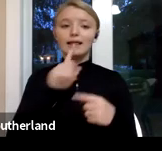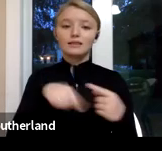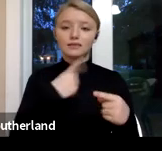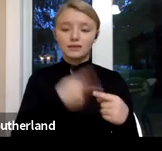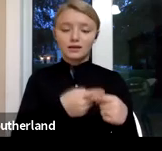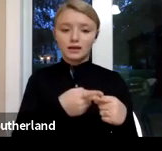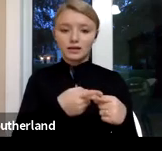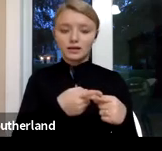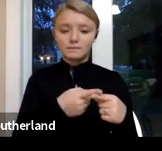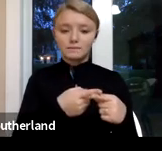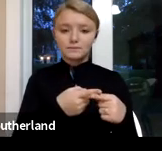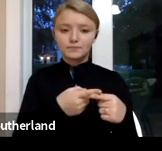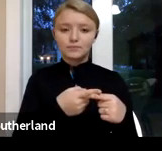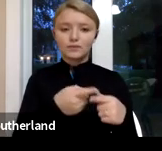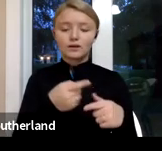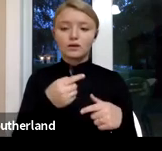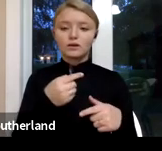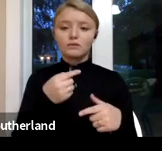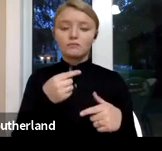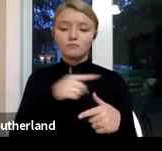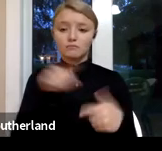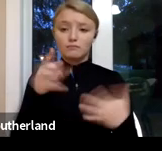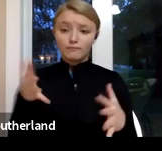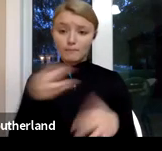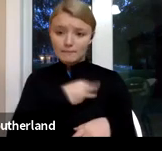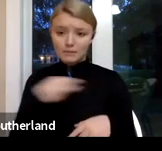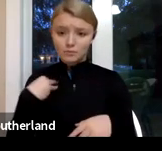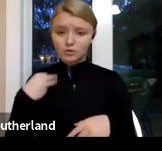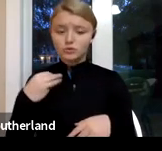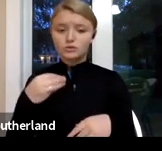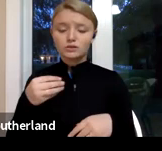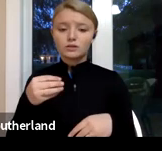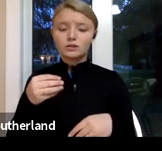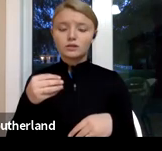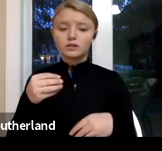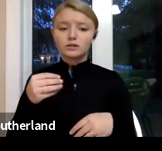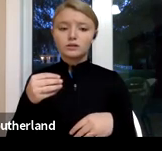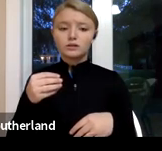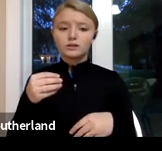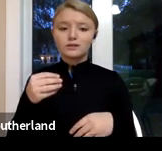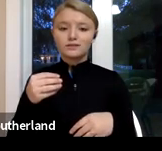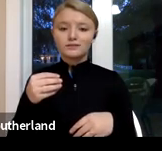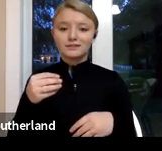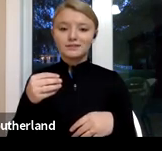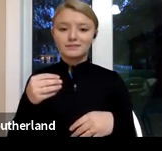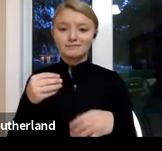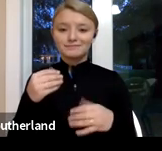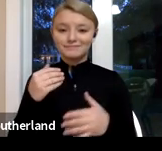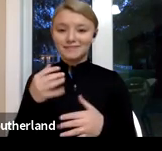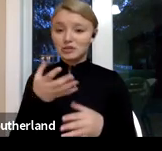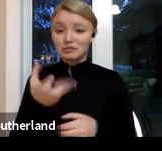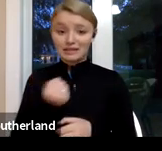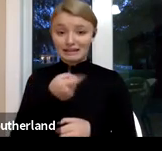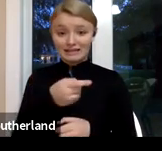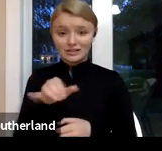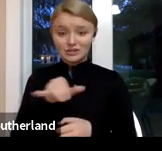then those of us who are already members, you can, and shoot, right out of the gate, you can get this too. Sign